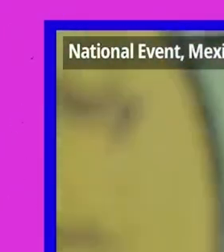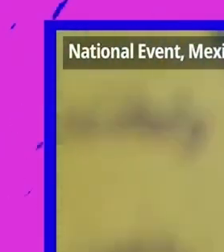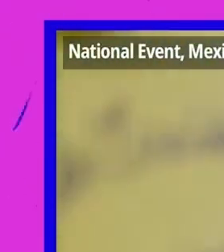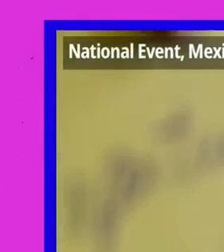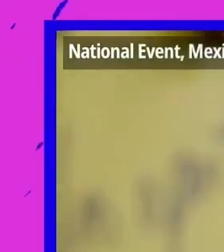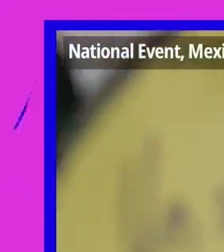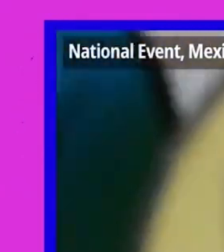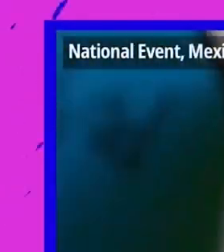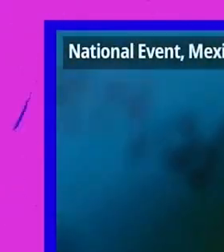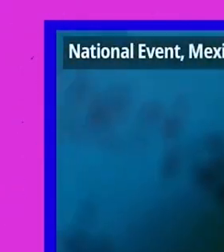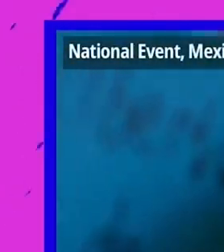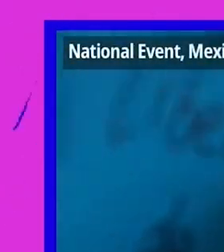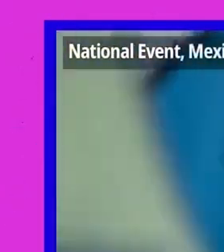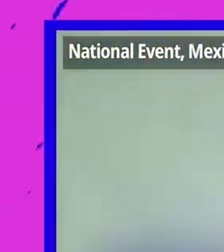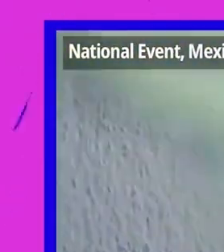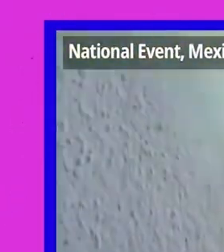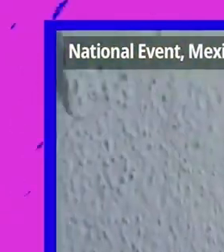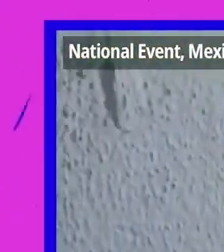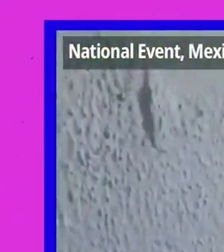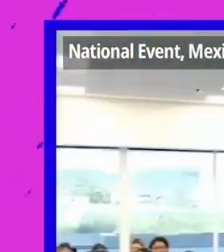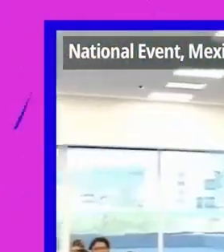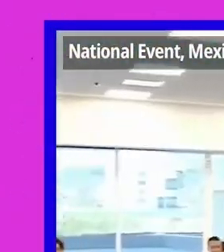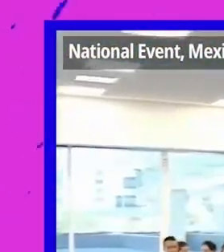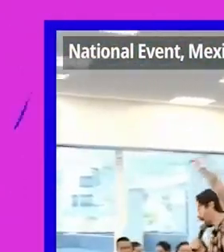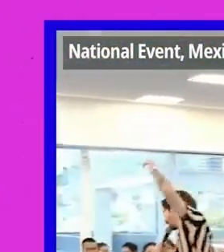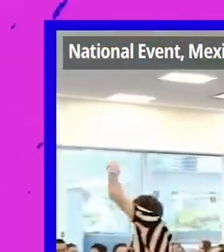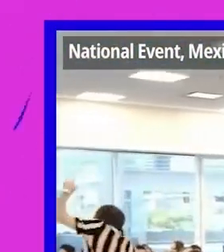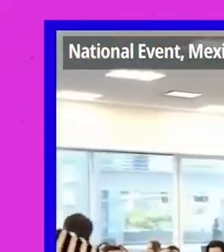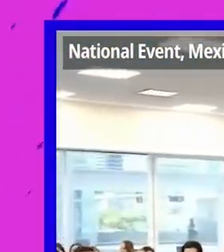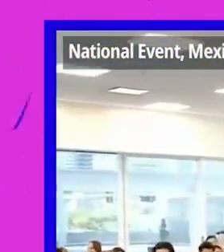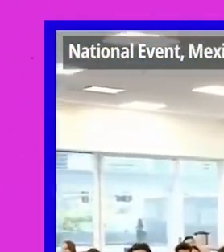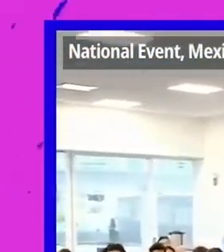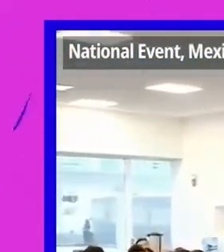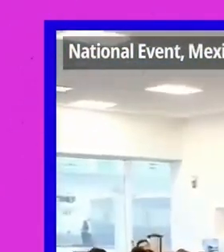quedarnos en silencio, ya que las palabras tienen valor y no precio.